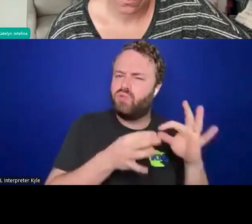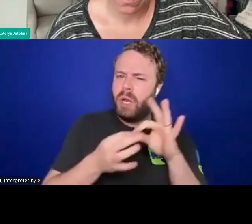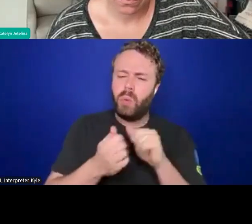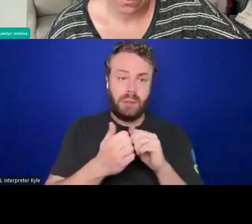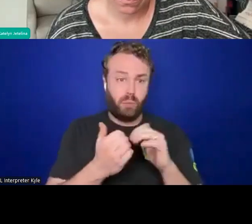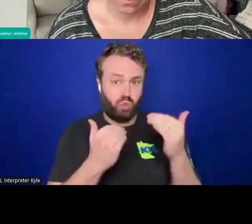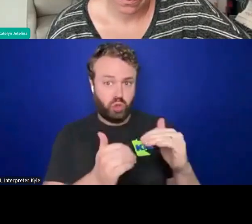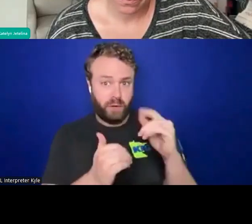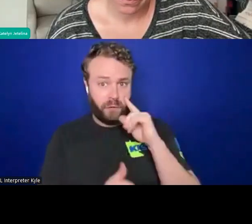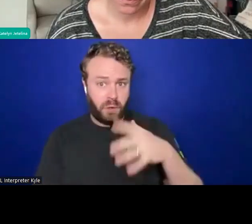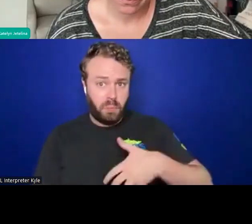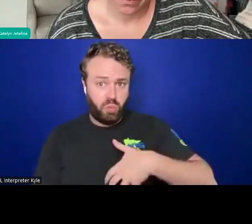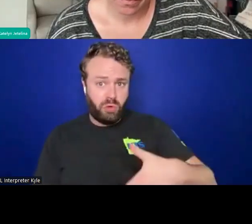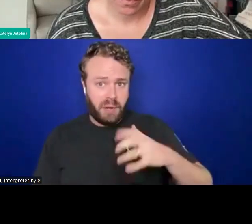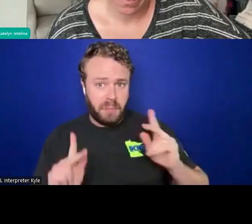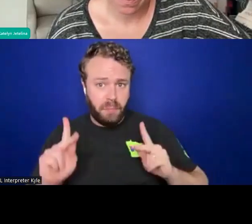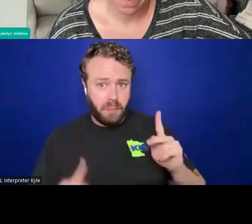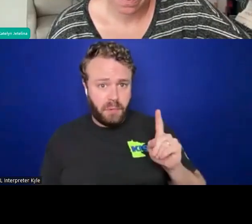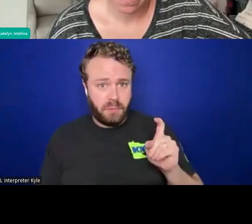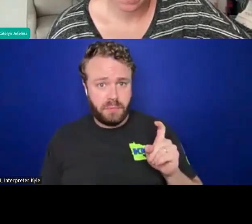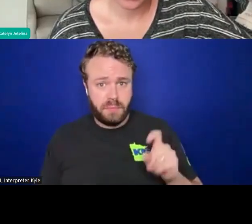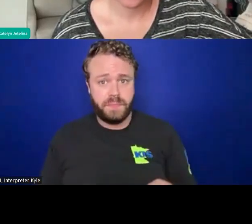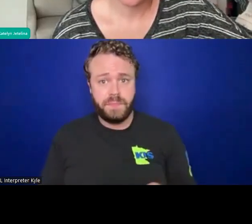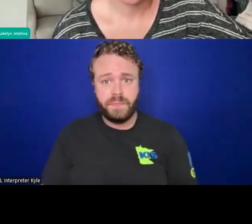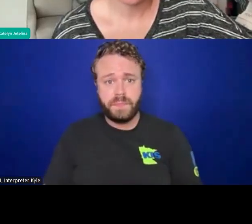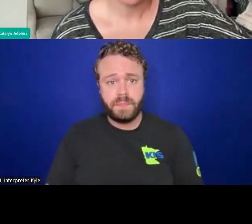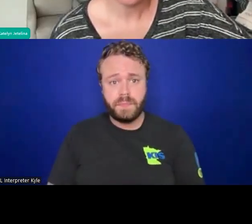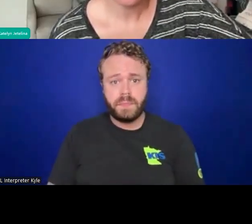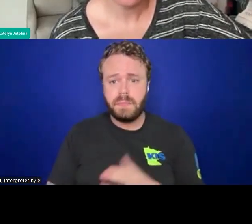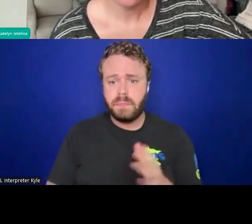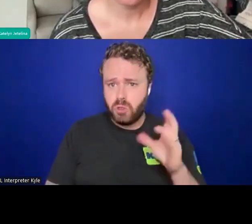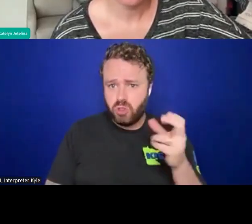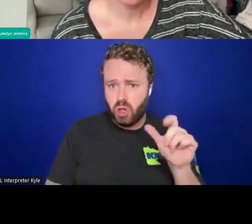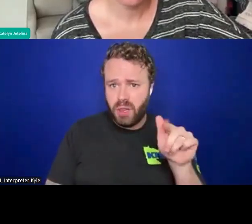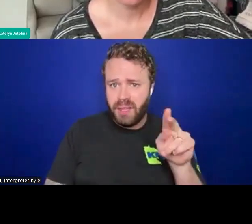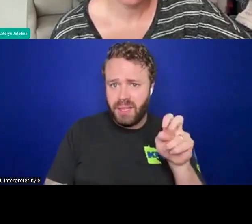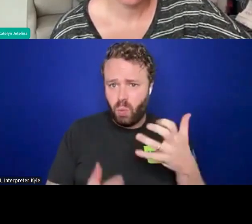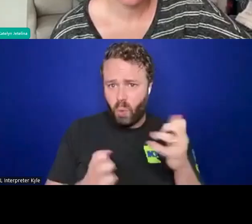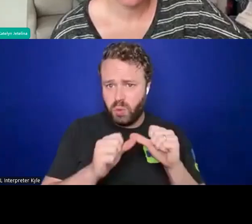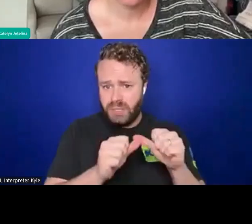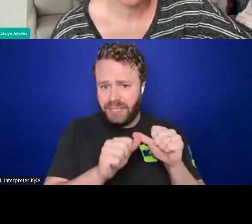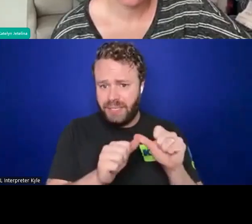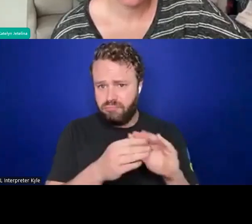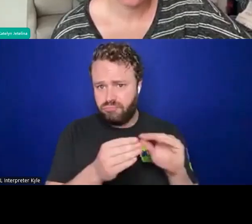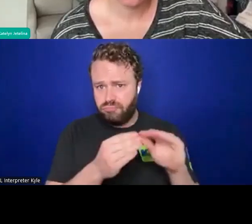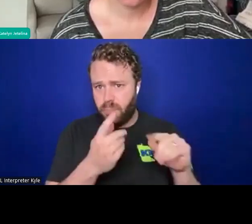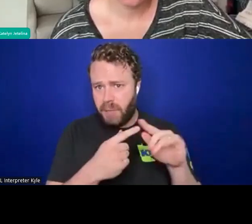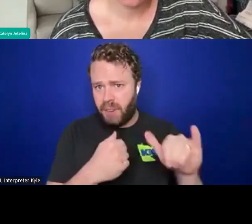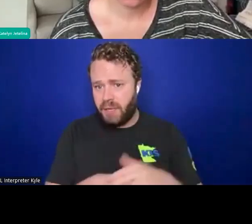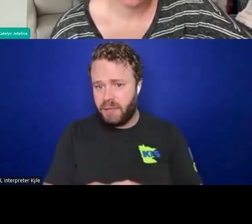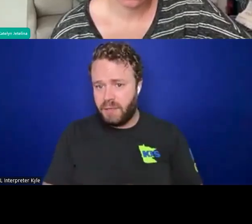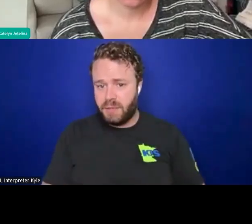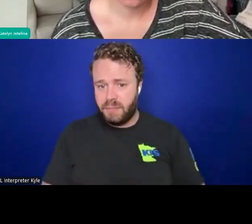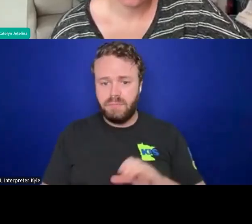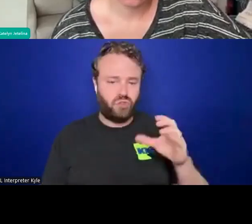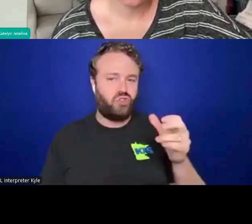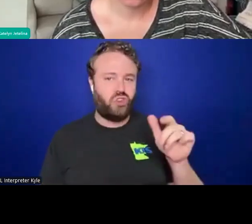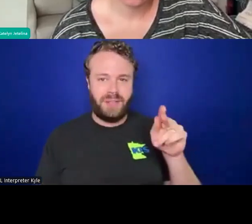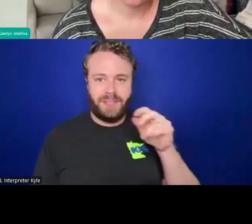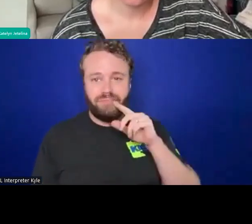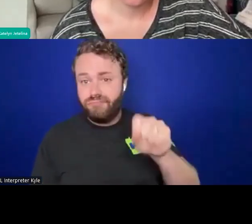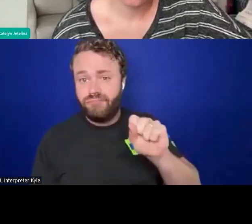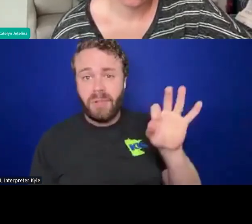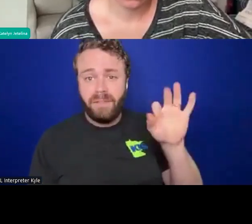of these vaccines, and confusion about pregnancy in general. So Charlene, you want to just continue your Yeah. answer on that one? Flu vaccine, go